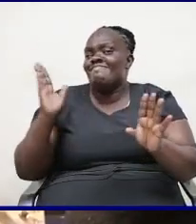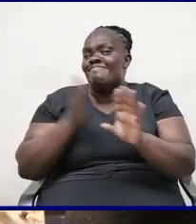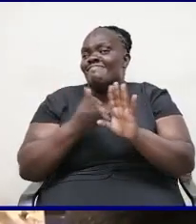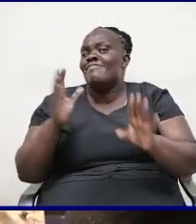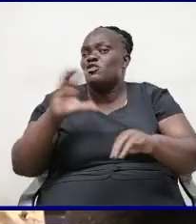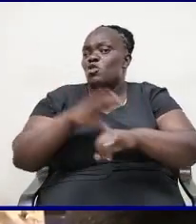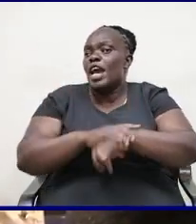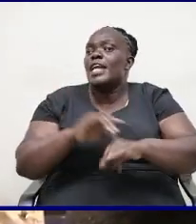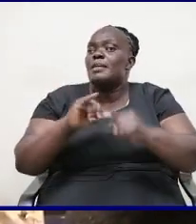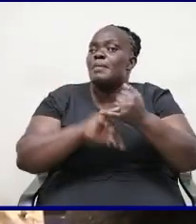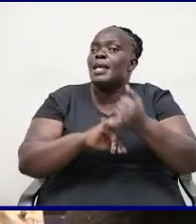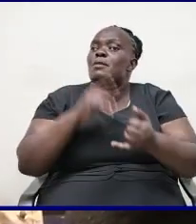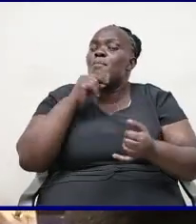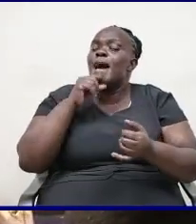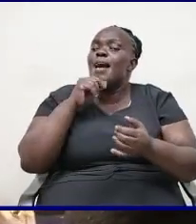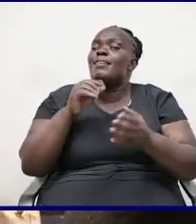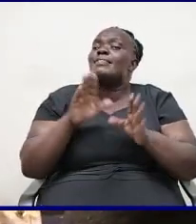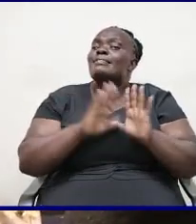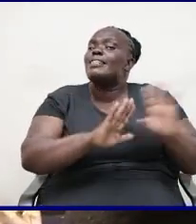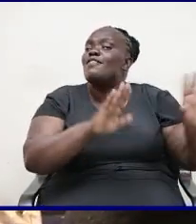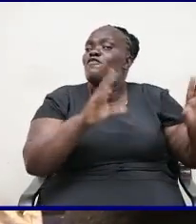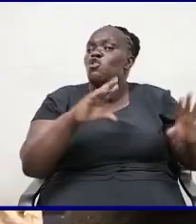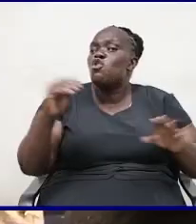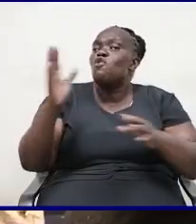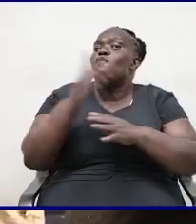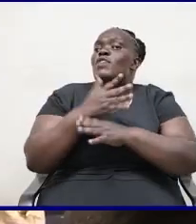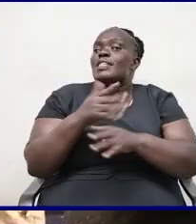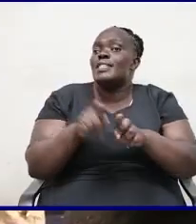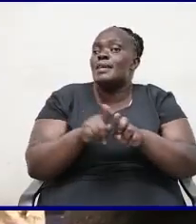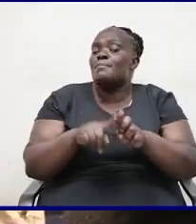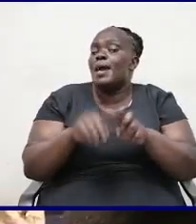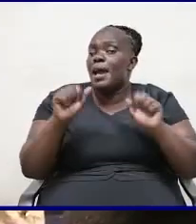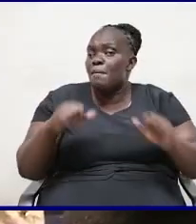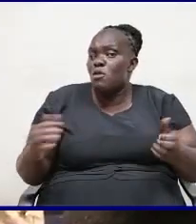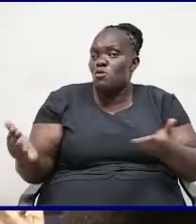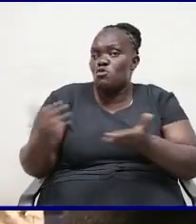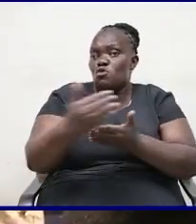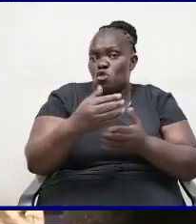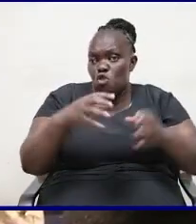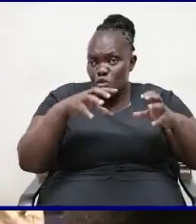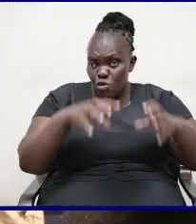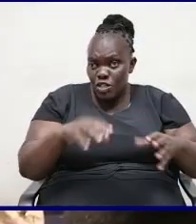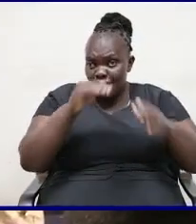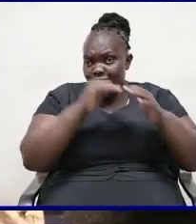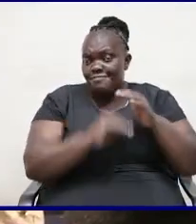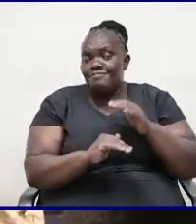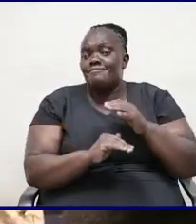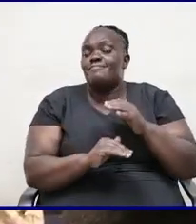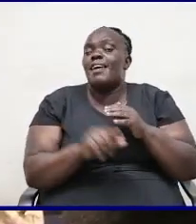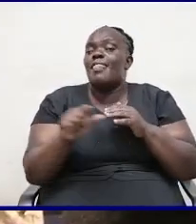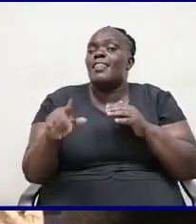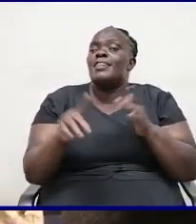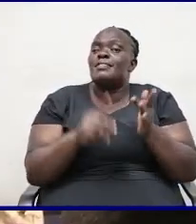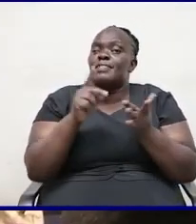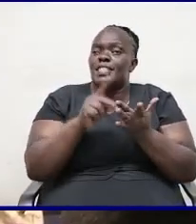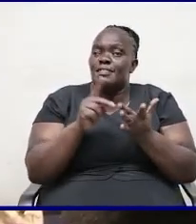get married and so on, boys dropping out to go for fishing. I was able to mobilize the community and reduce that particular